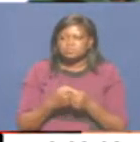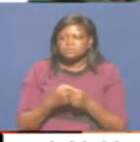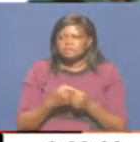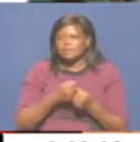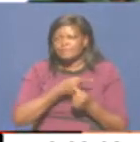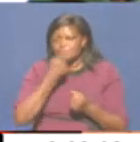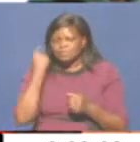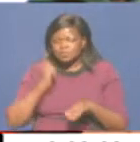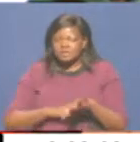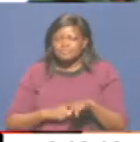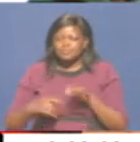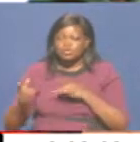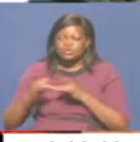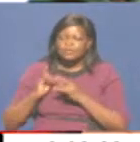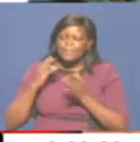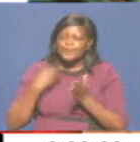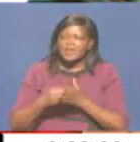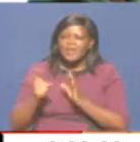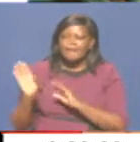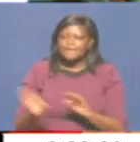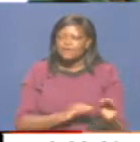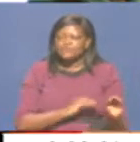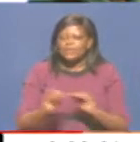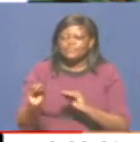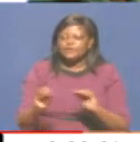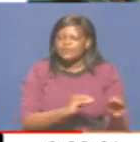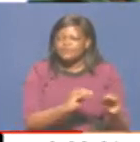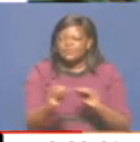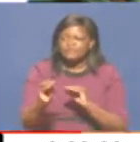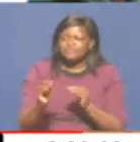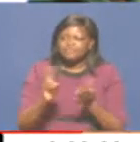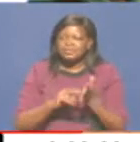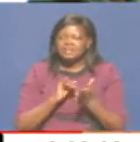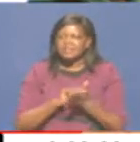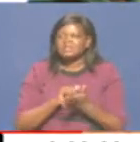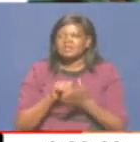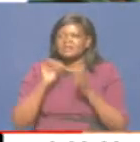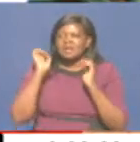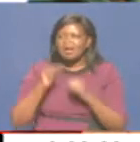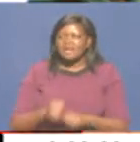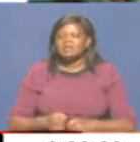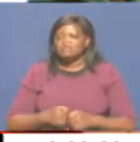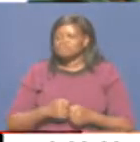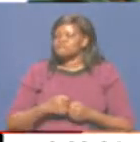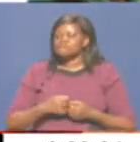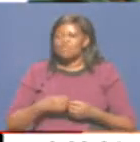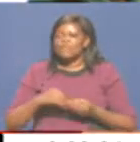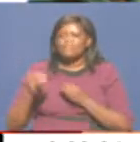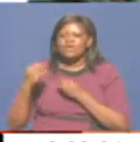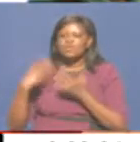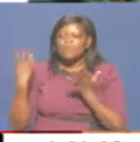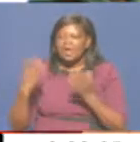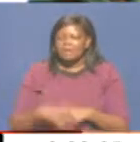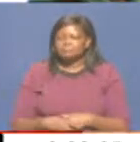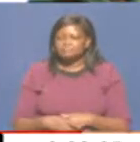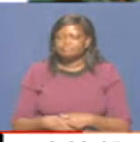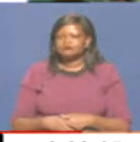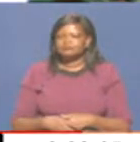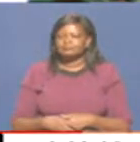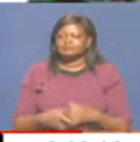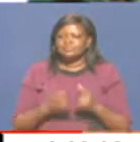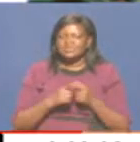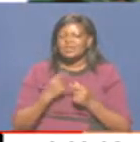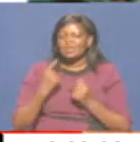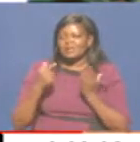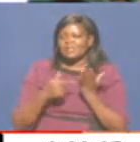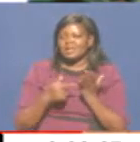at money movement, moving digitally, it means that it can cross to any border in a flash of a second. And it's only technology that